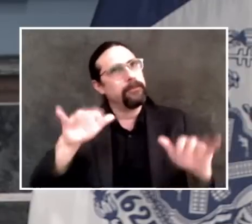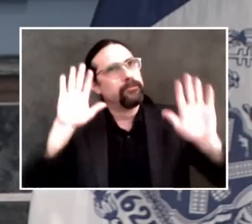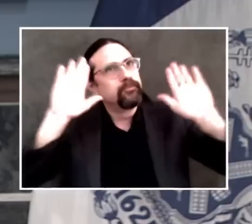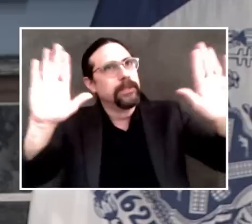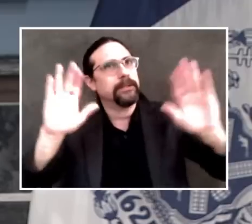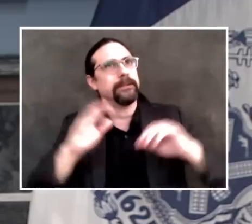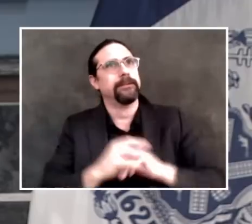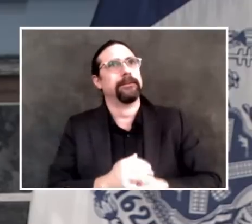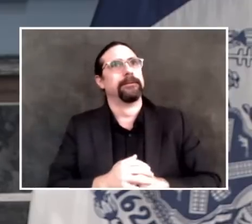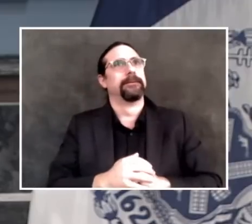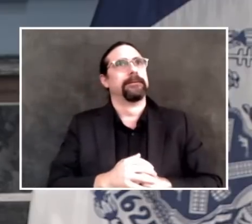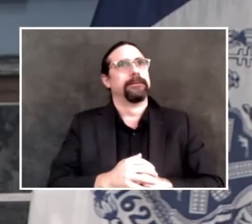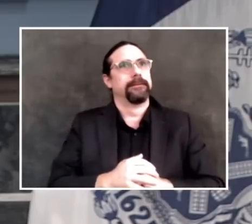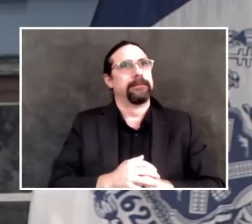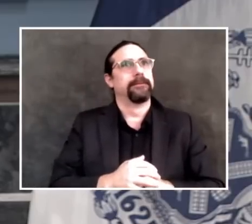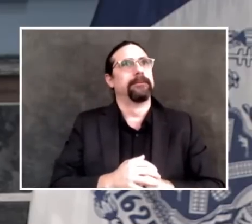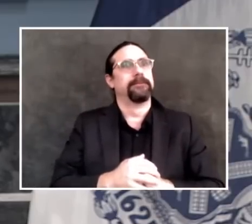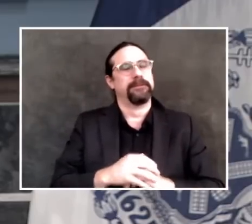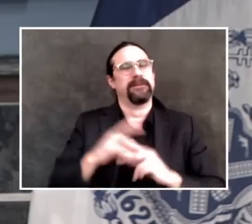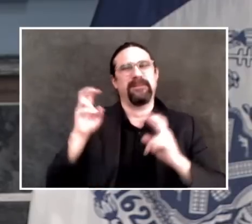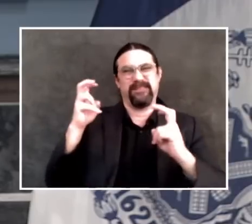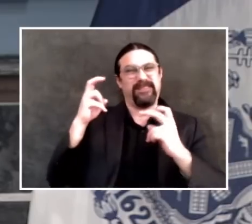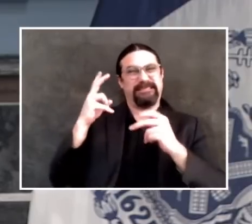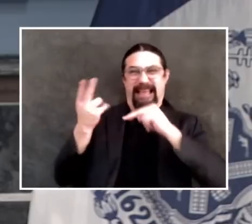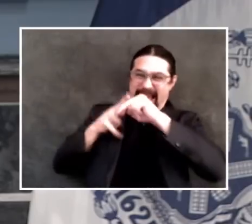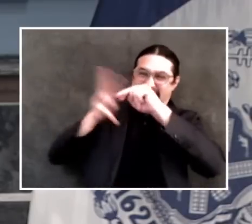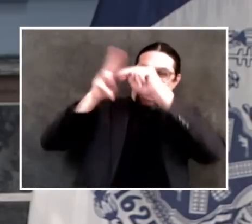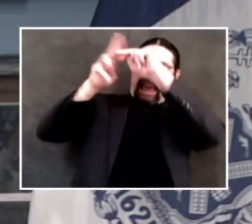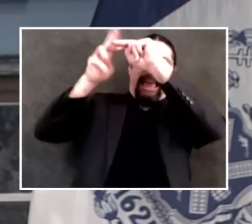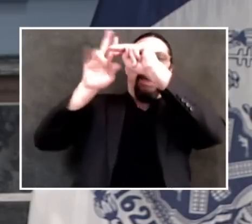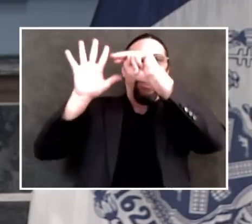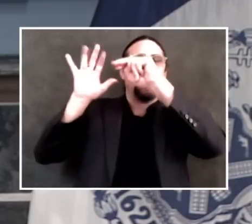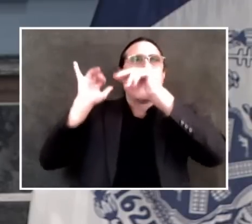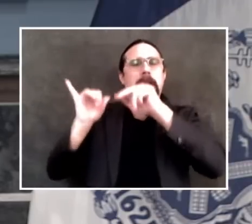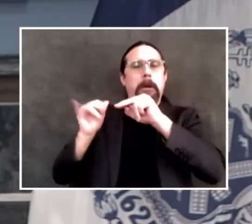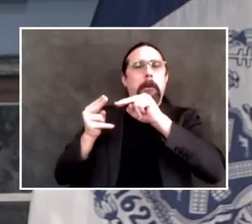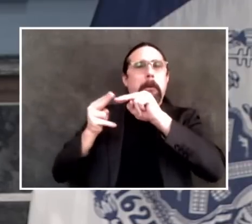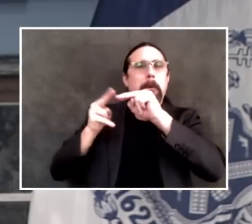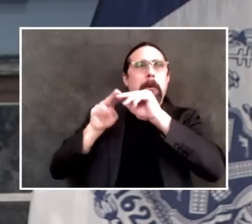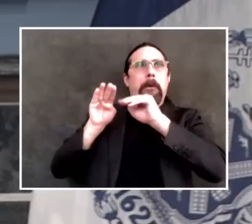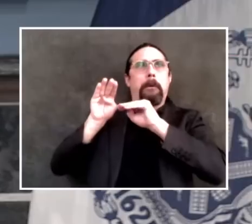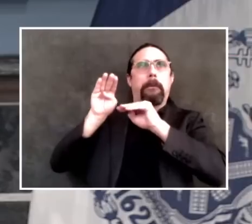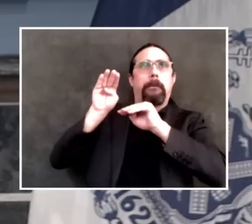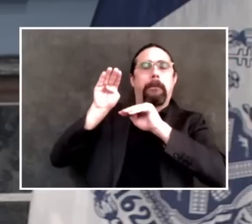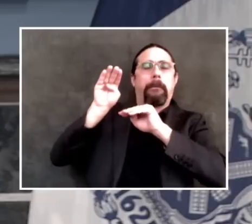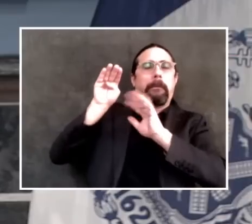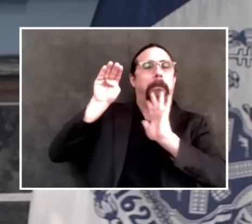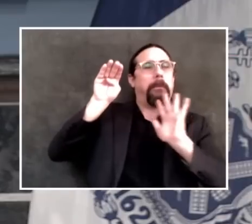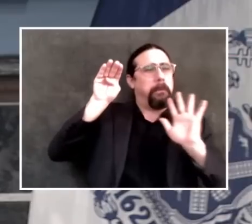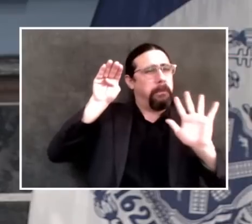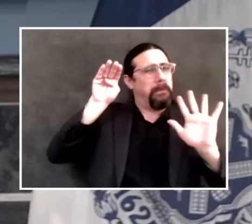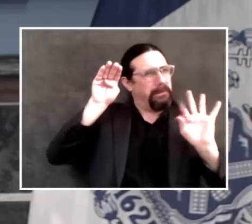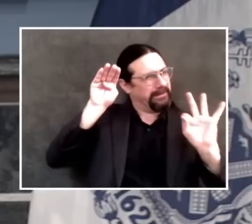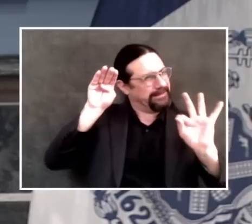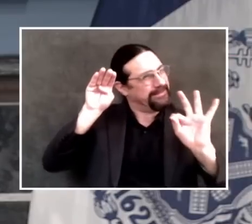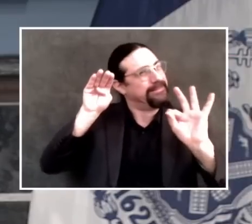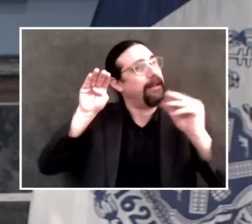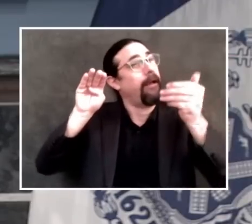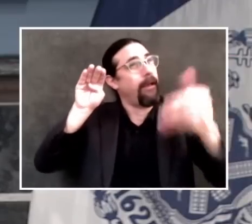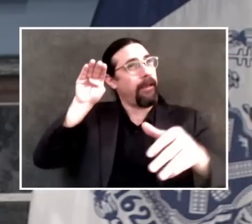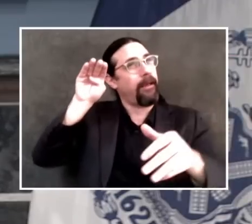down. Let's intensify. Let's take these new standards, these new approaches we've all learned together